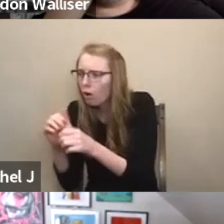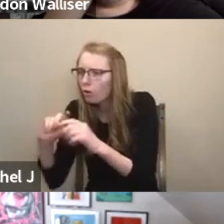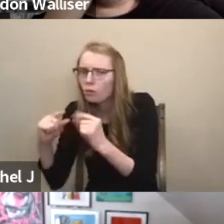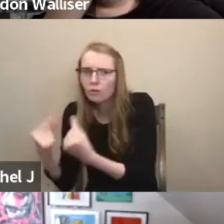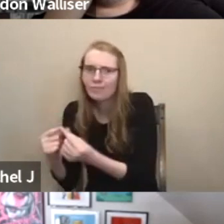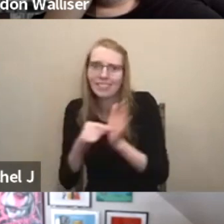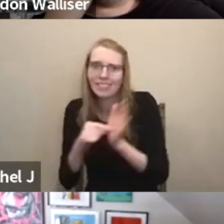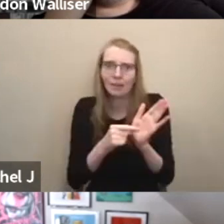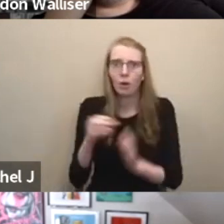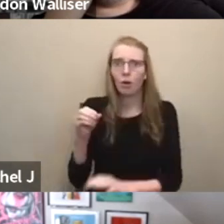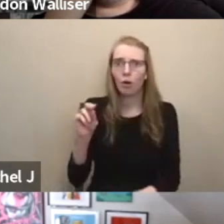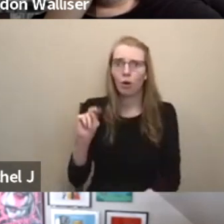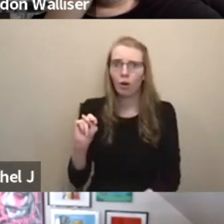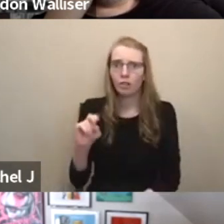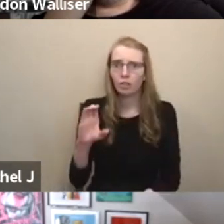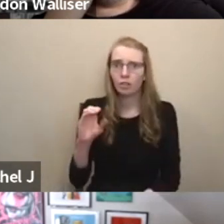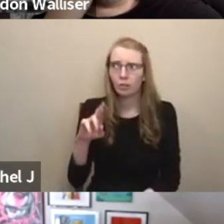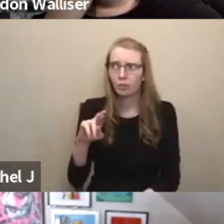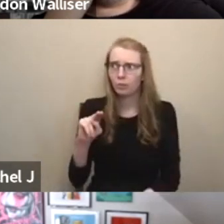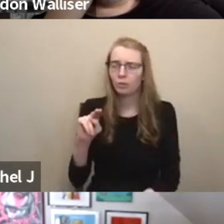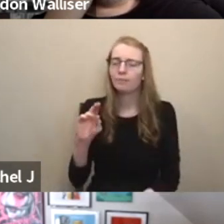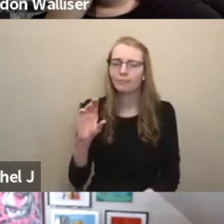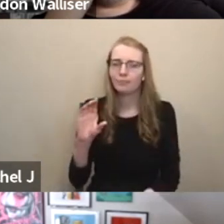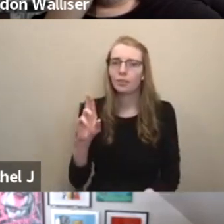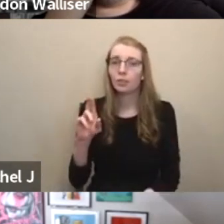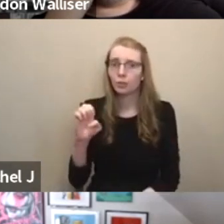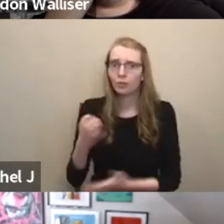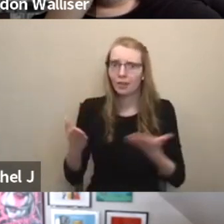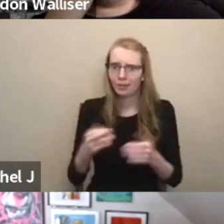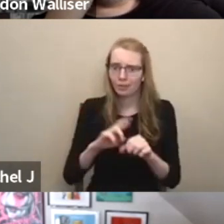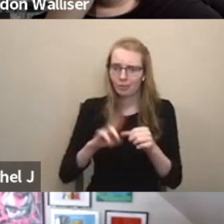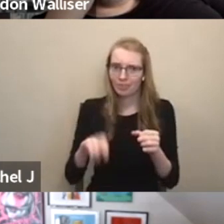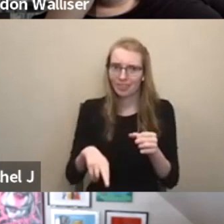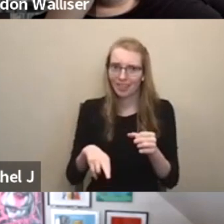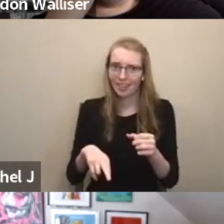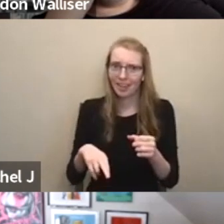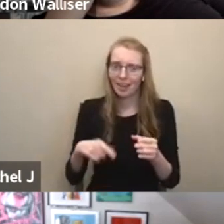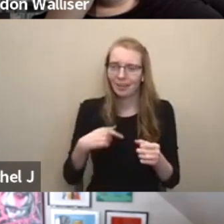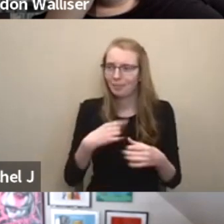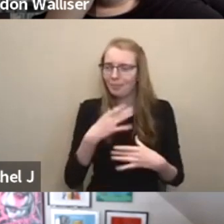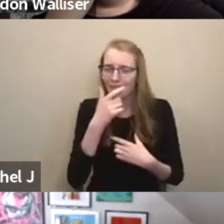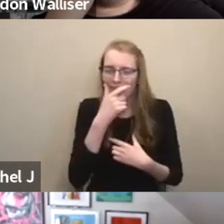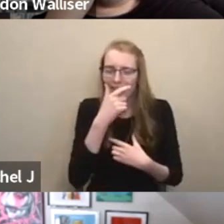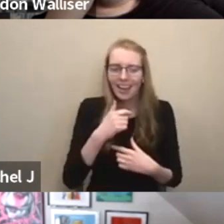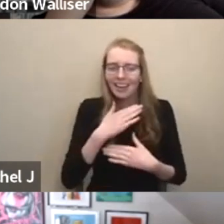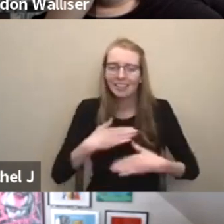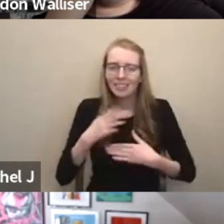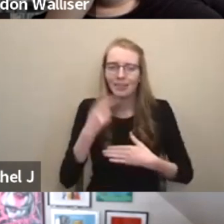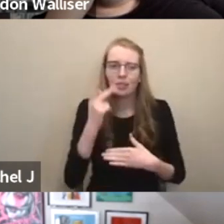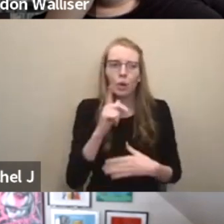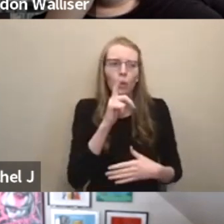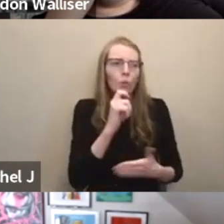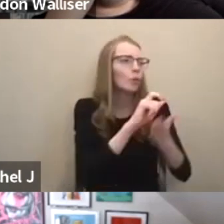Regina. Like, the thing I like about reading the plays is I start to get to know who's writing what and what the subjects are.